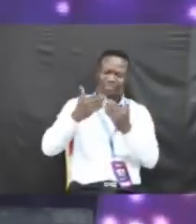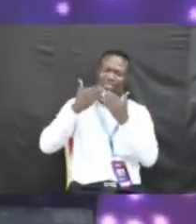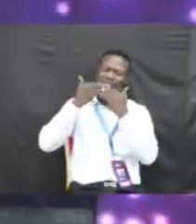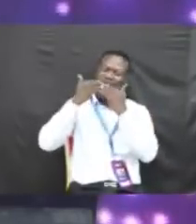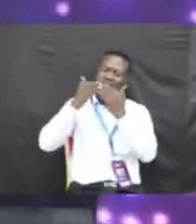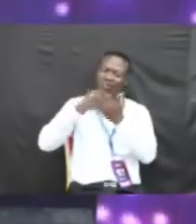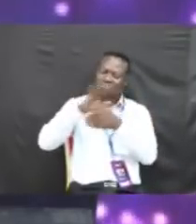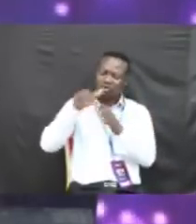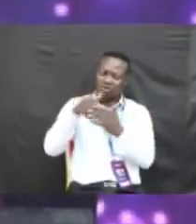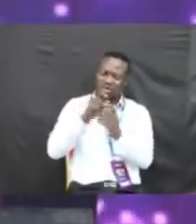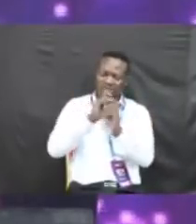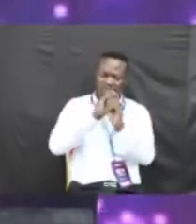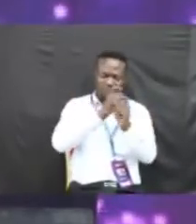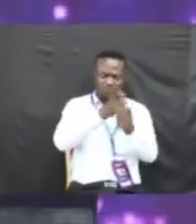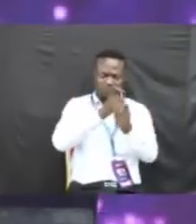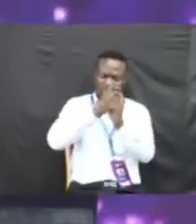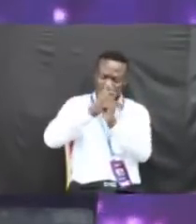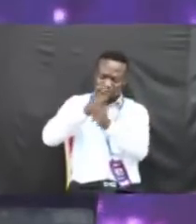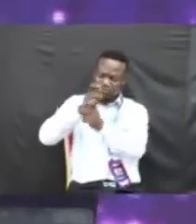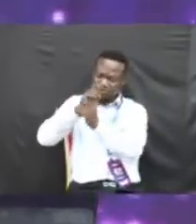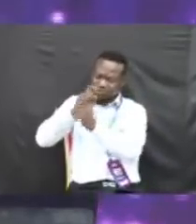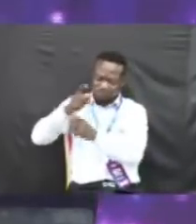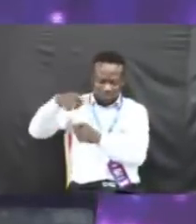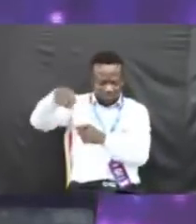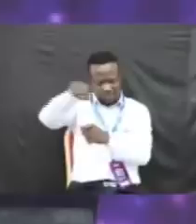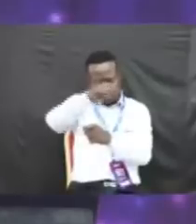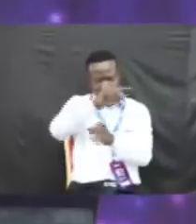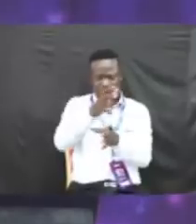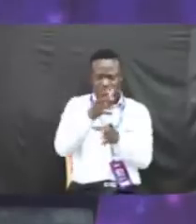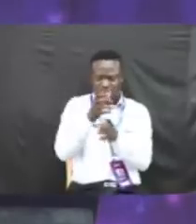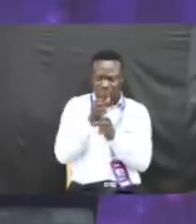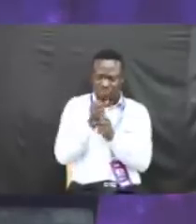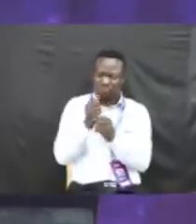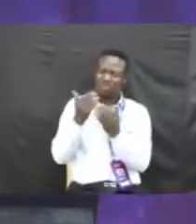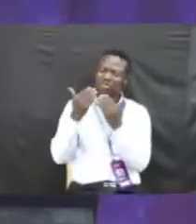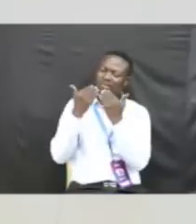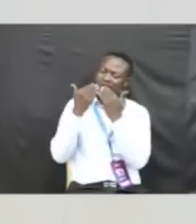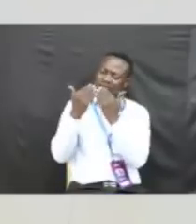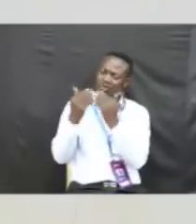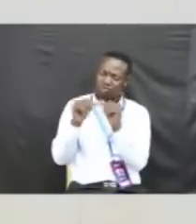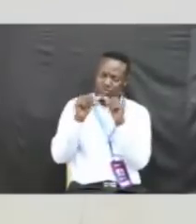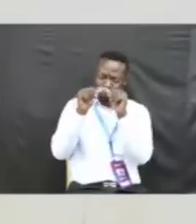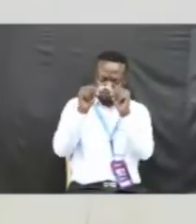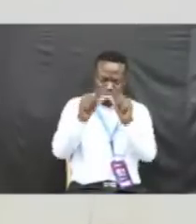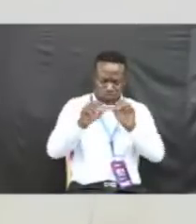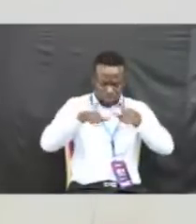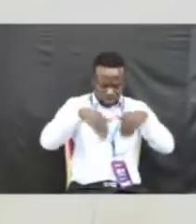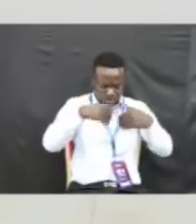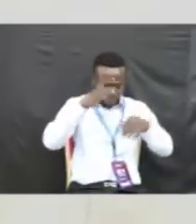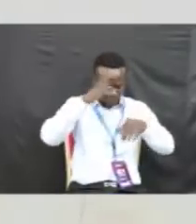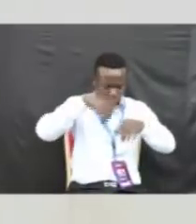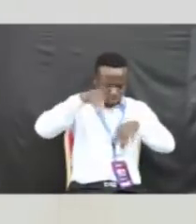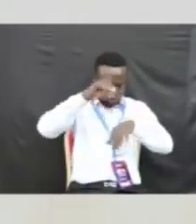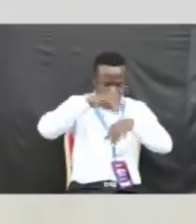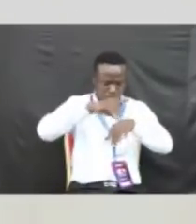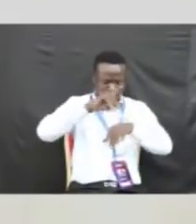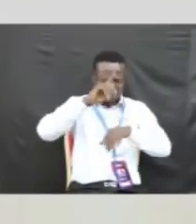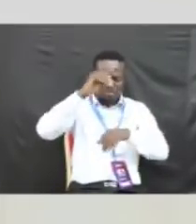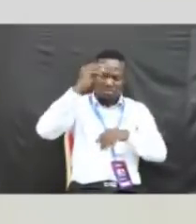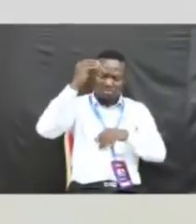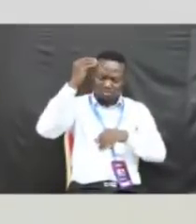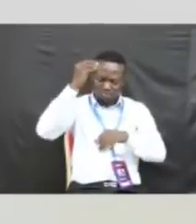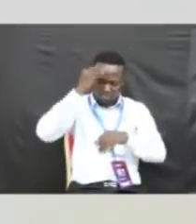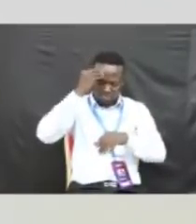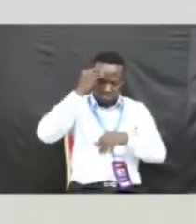awards that your people have received. We pray that you continue to grant wisdom, knowledge, and